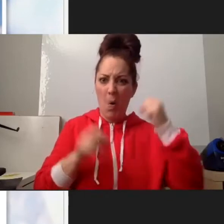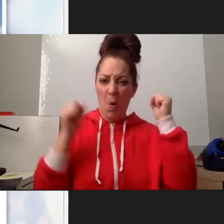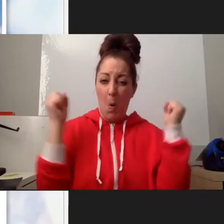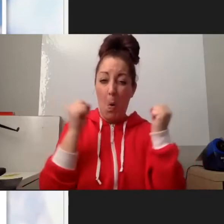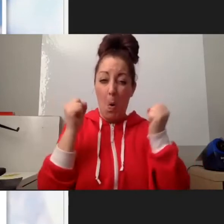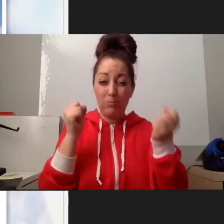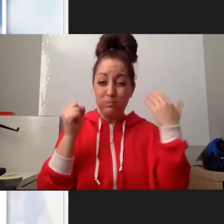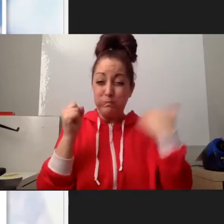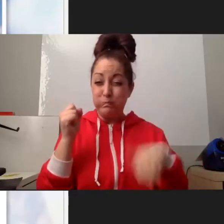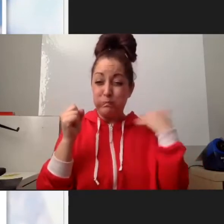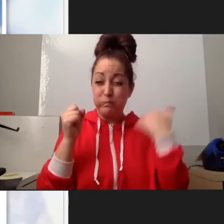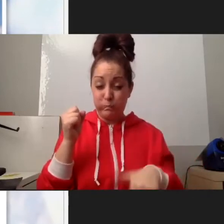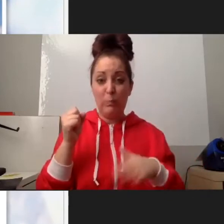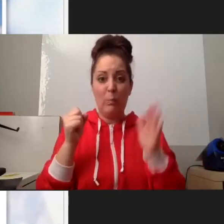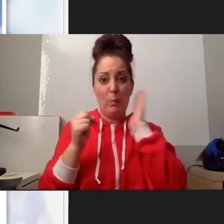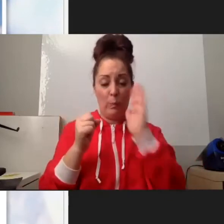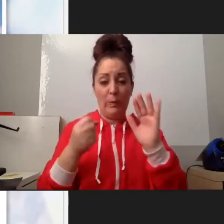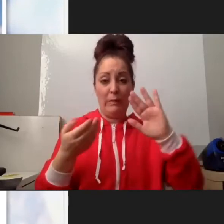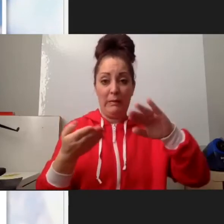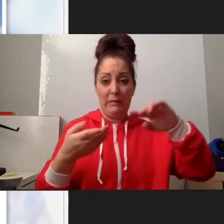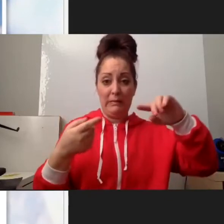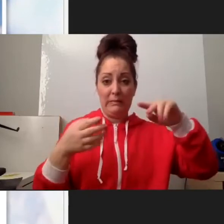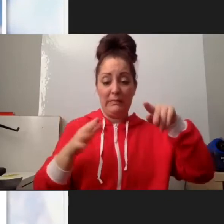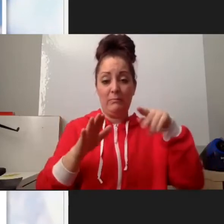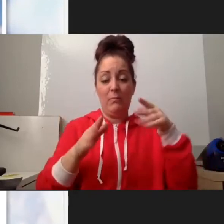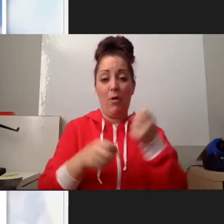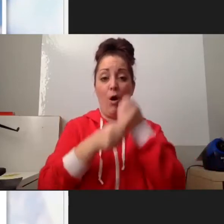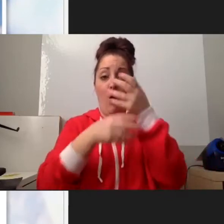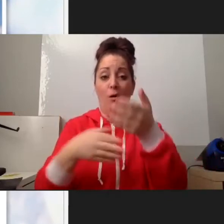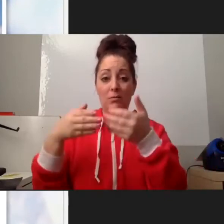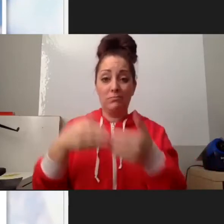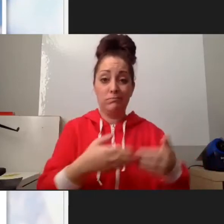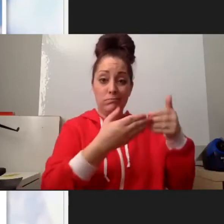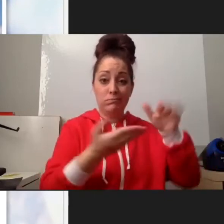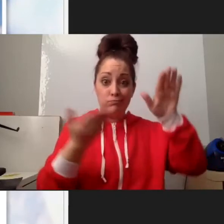Otherwise, the cold would kill him.